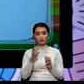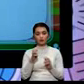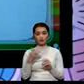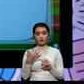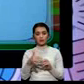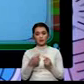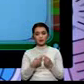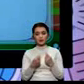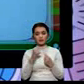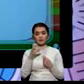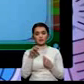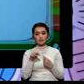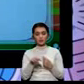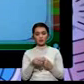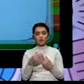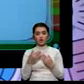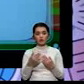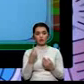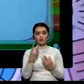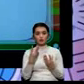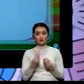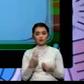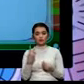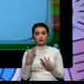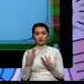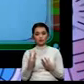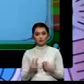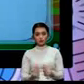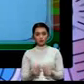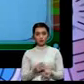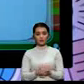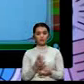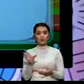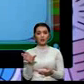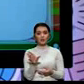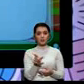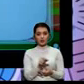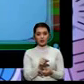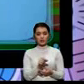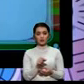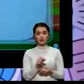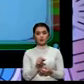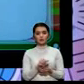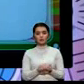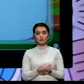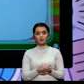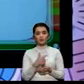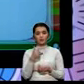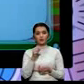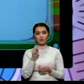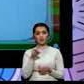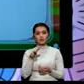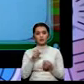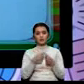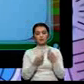17450 santimetr. Bu esa 1-chi va 2-chi kundagi birgalikda keltirilgan